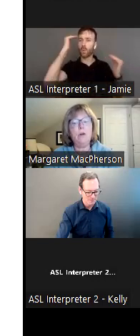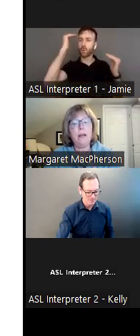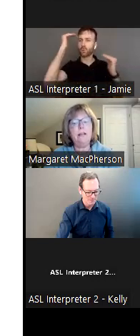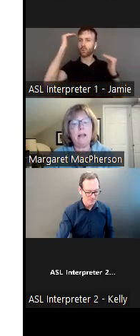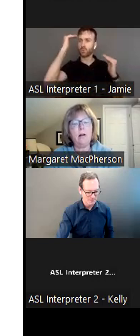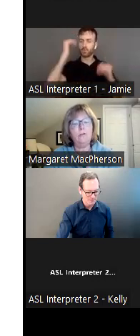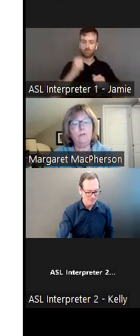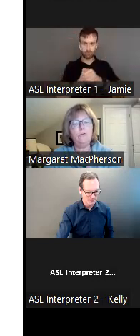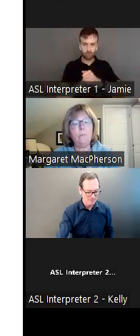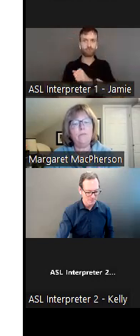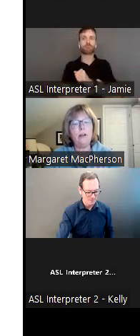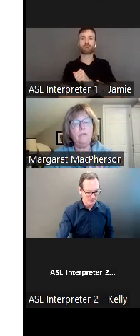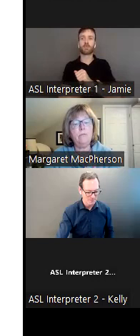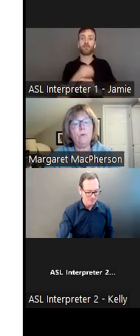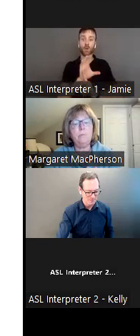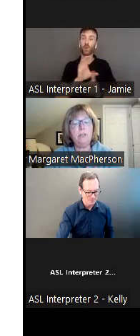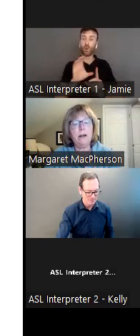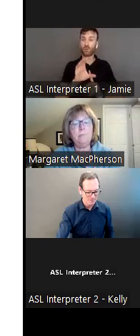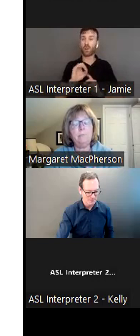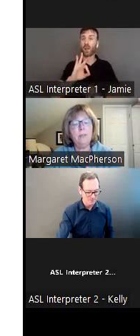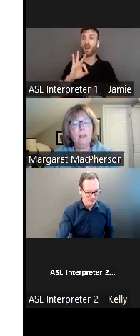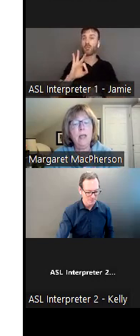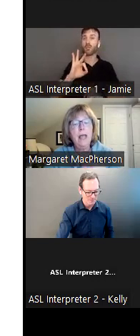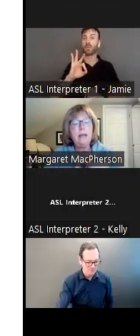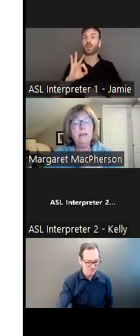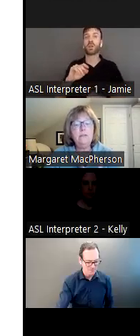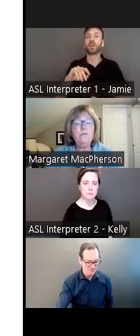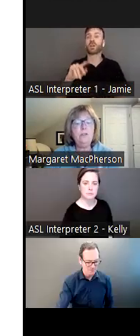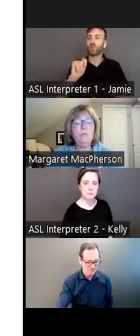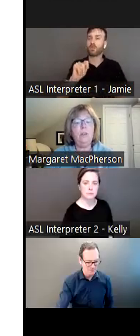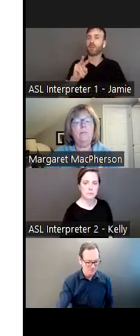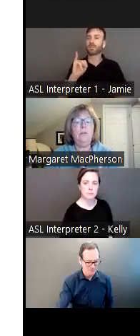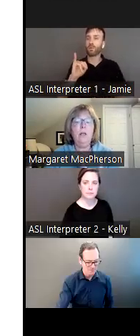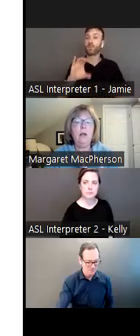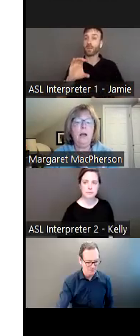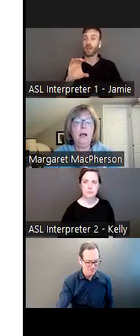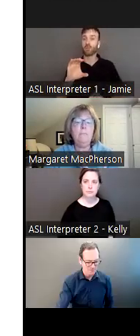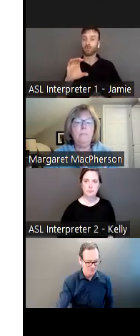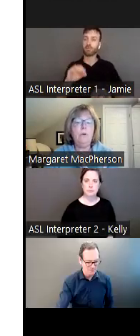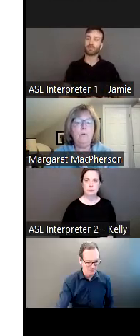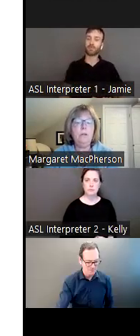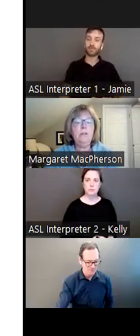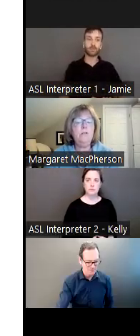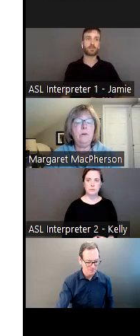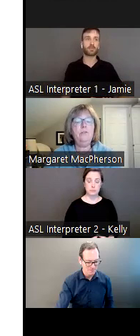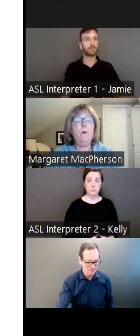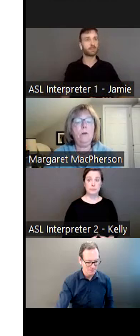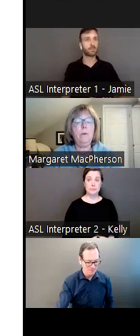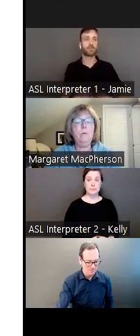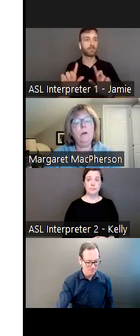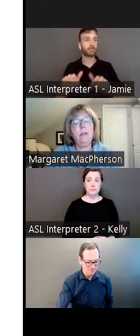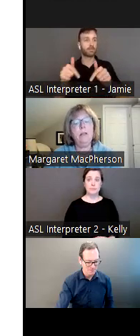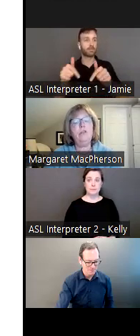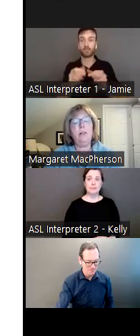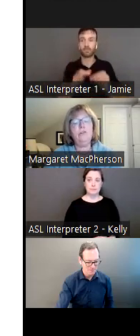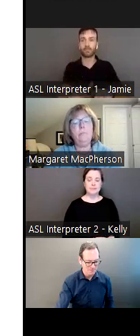for creating that culture of trauma and violence informed care. At an individual level, Nadine's already spoken